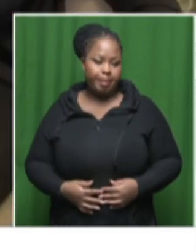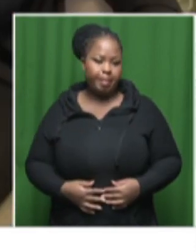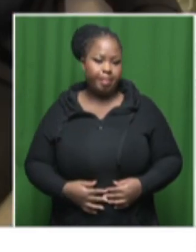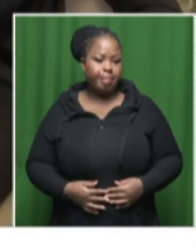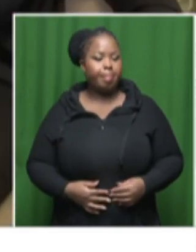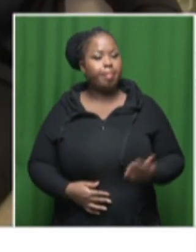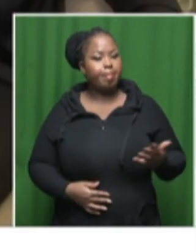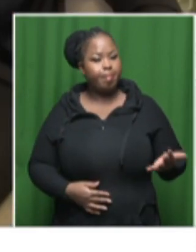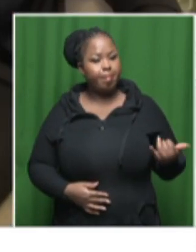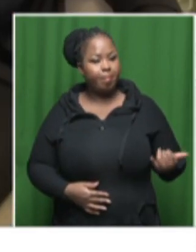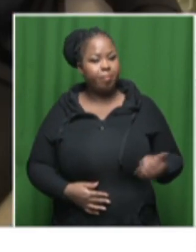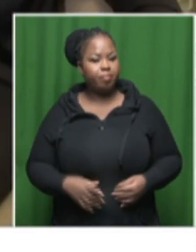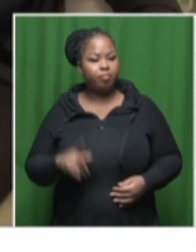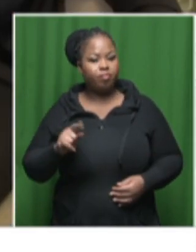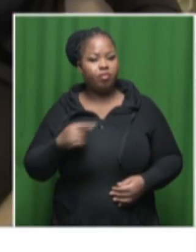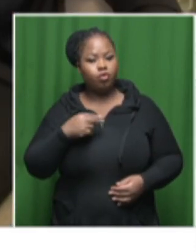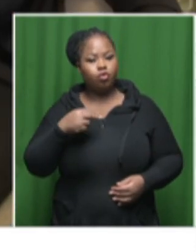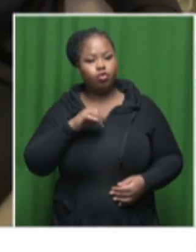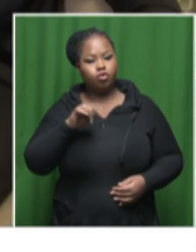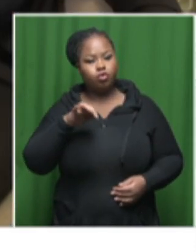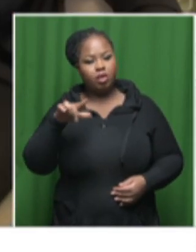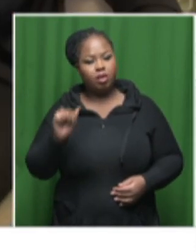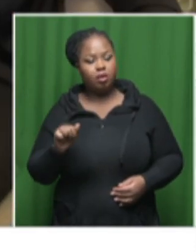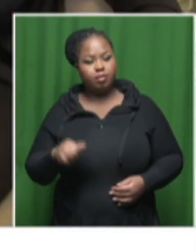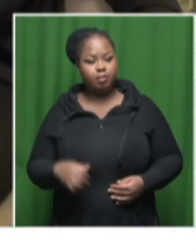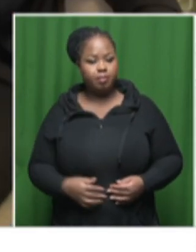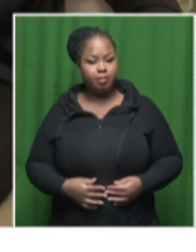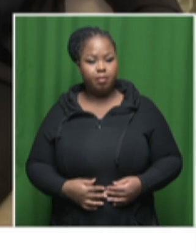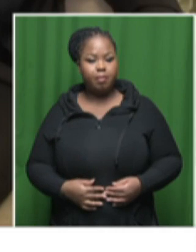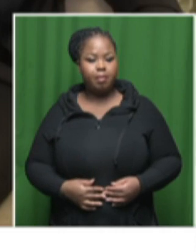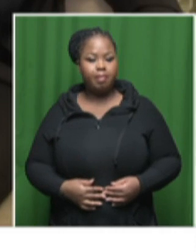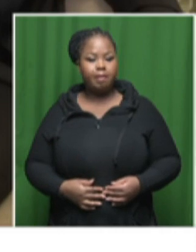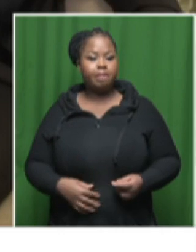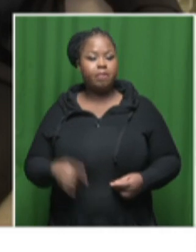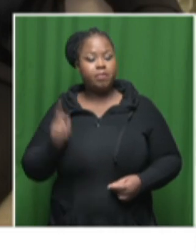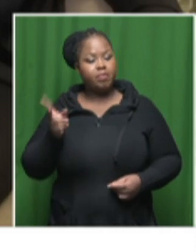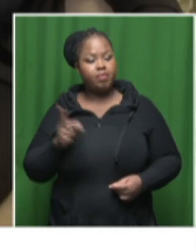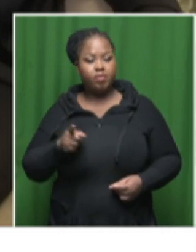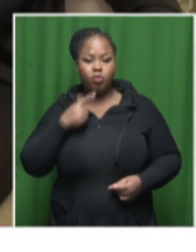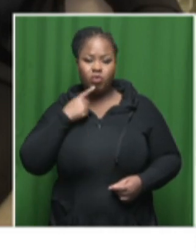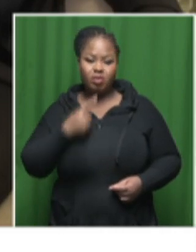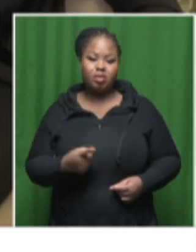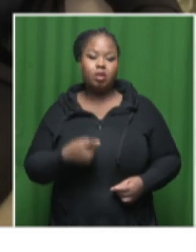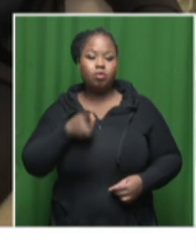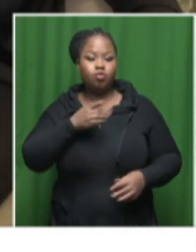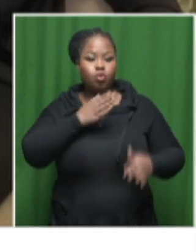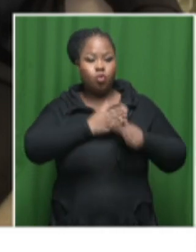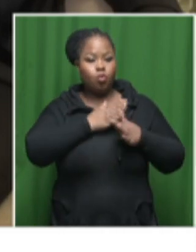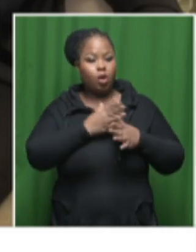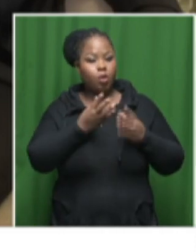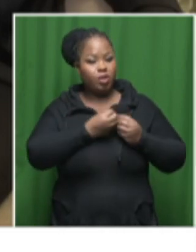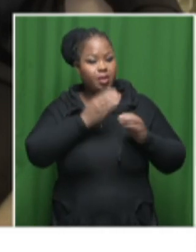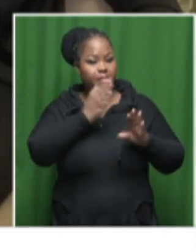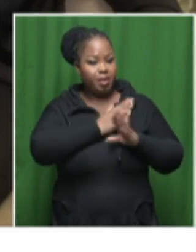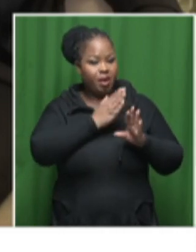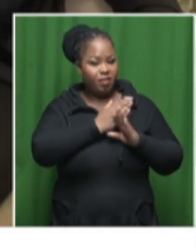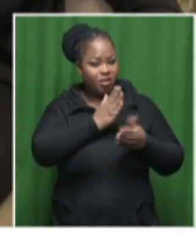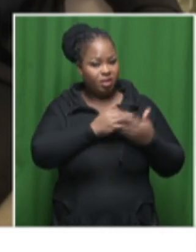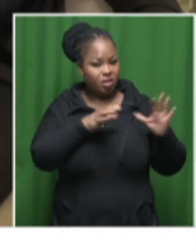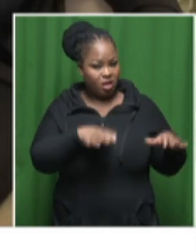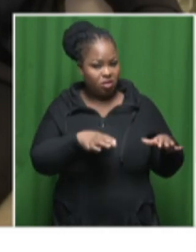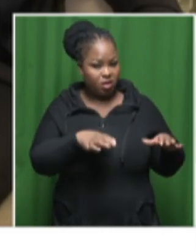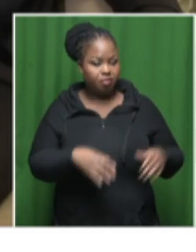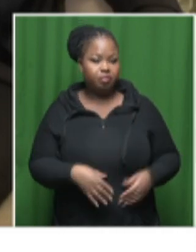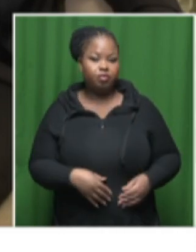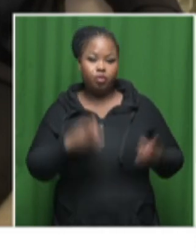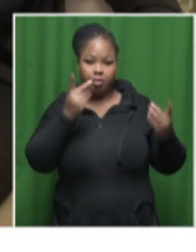just coming back to the Thuthuzela care centers, and again, you said you work with the private sector. So from